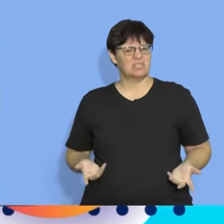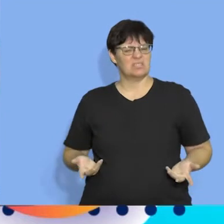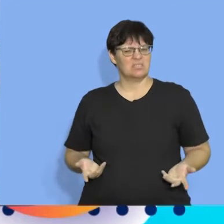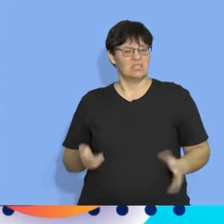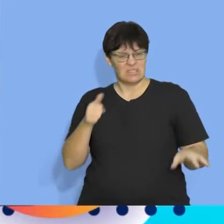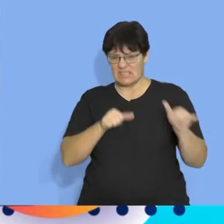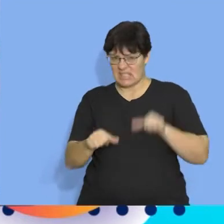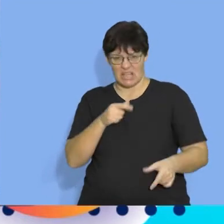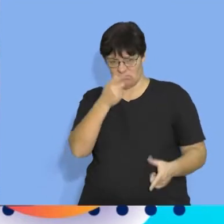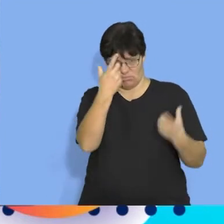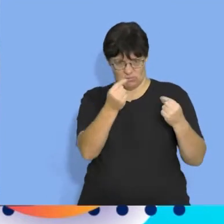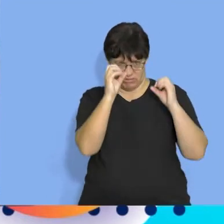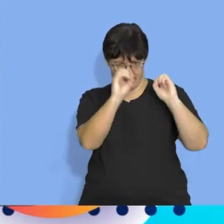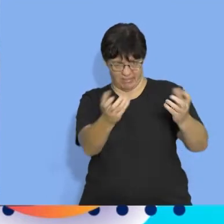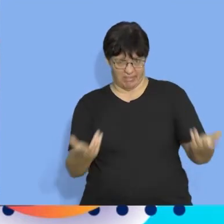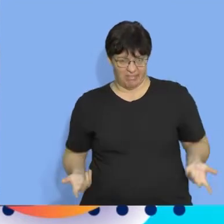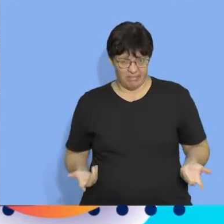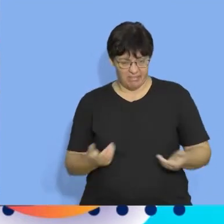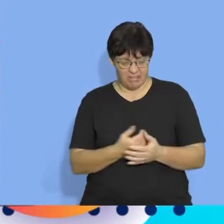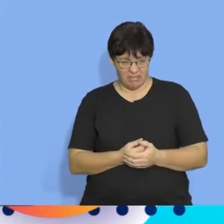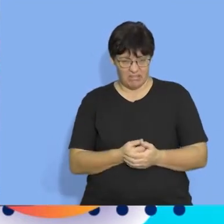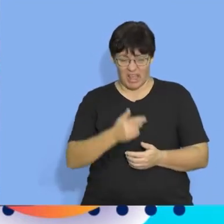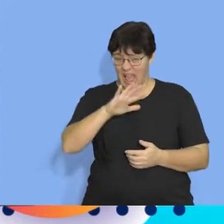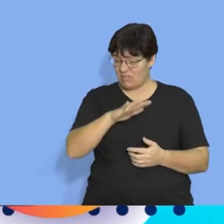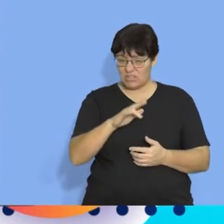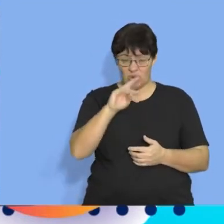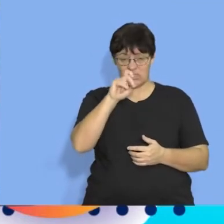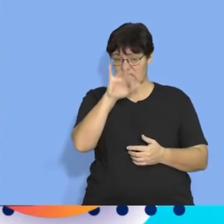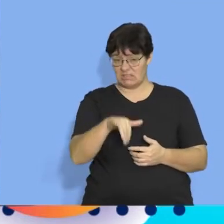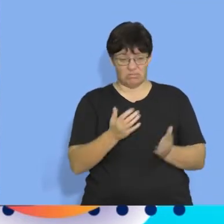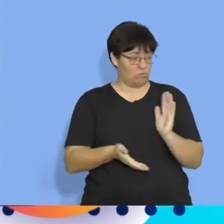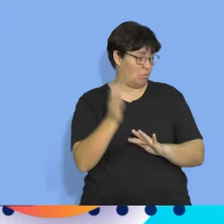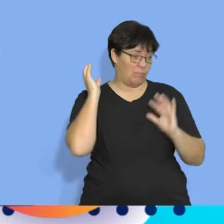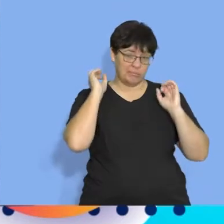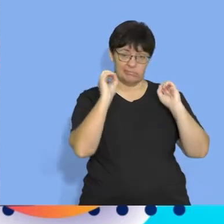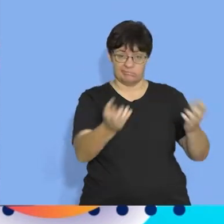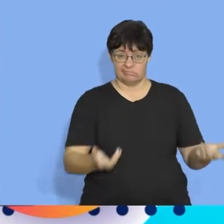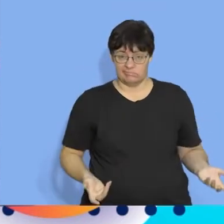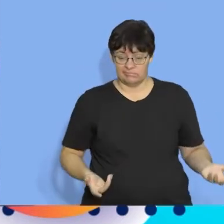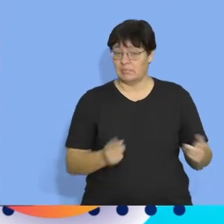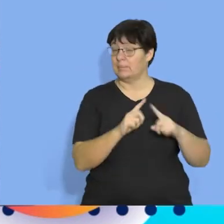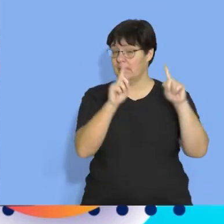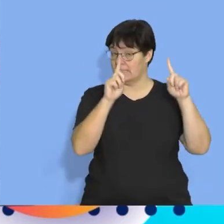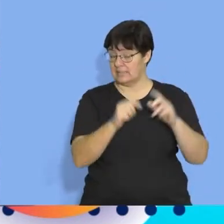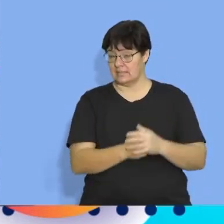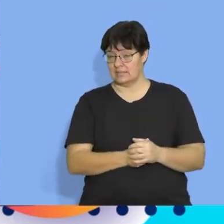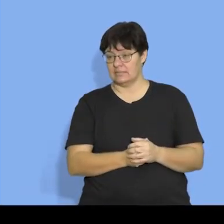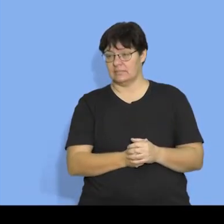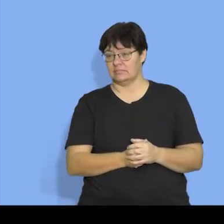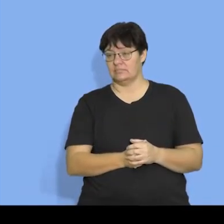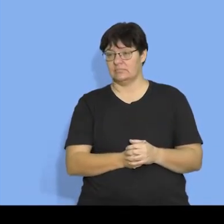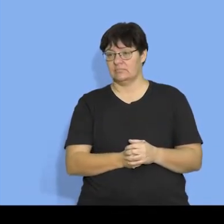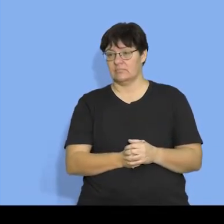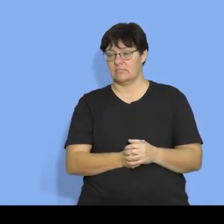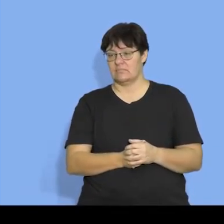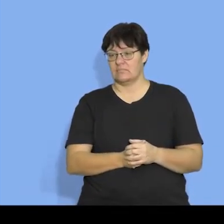according to science, you have no average velocity. You've gone nowhere. However, if